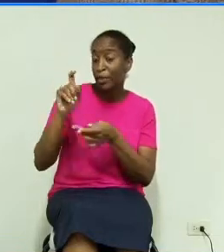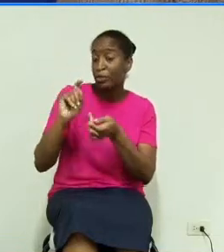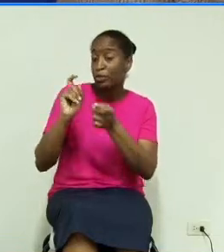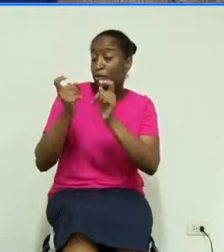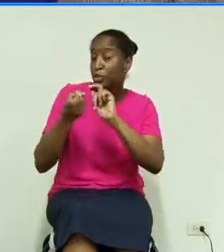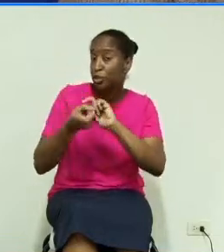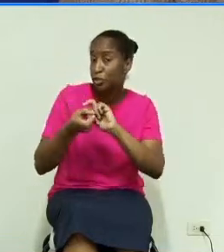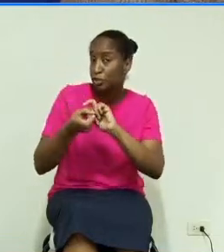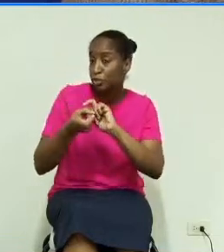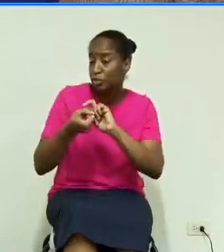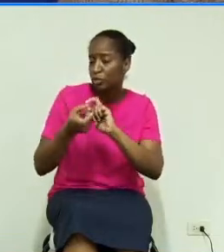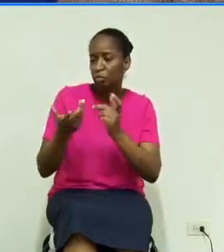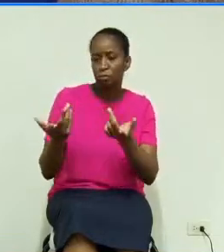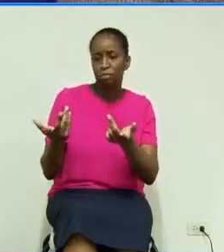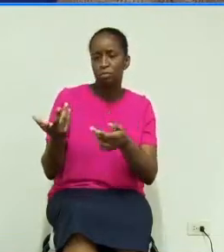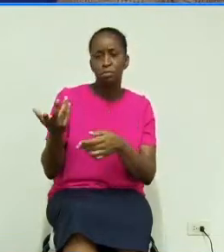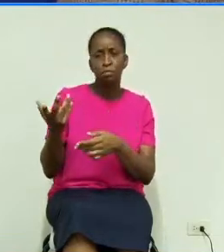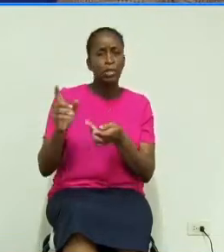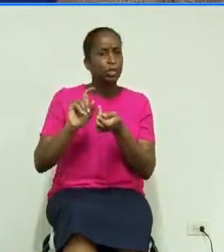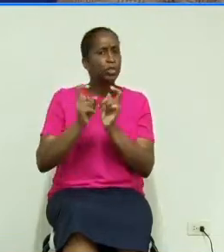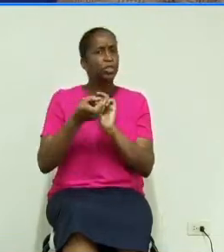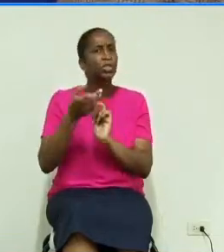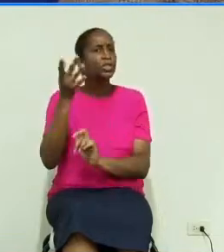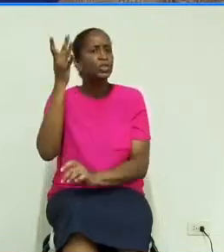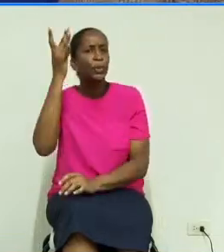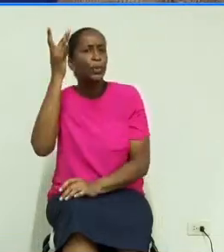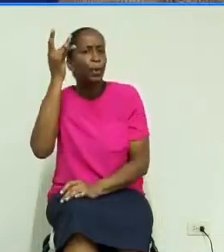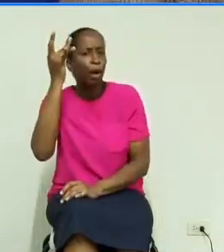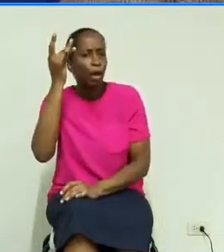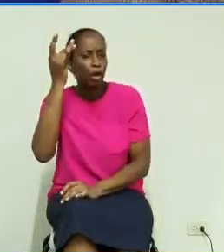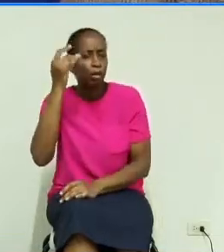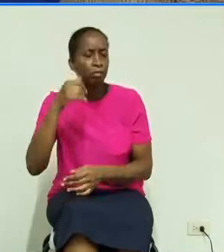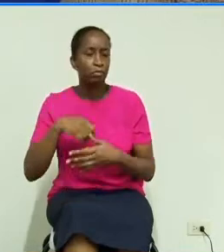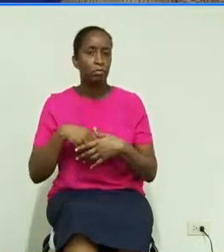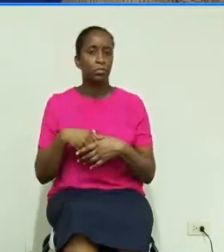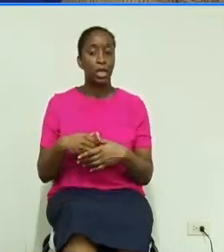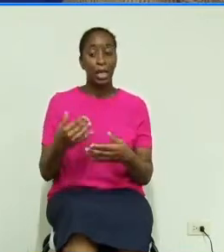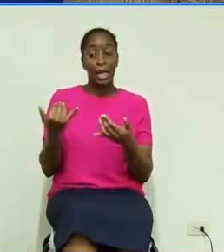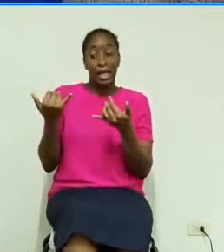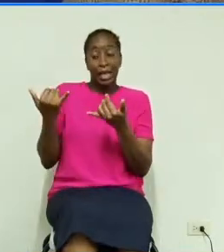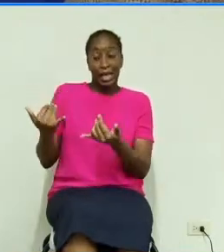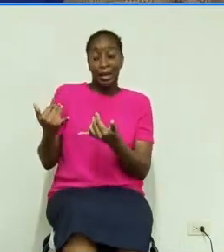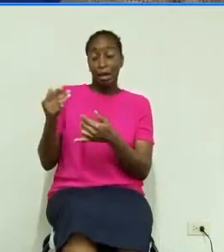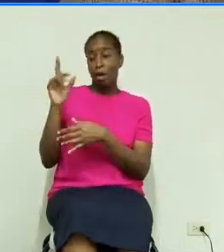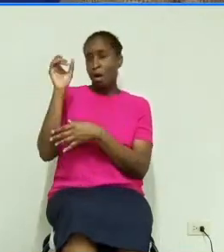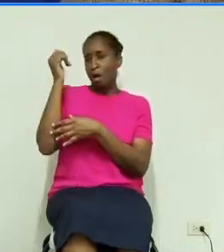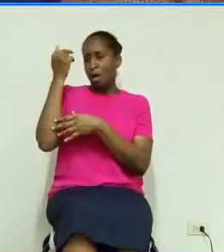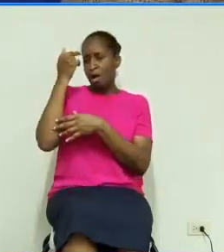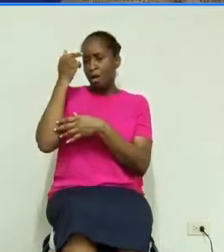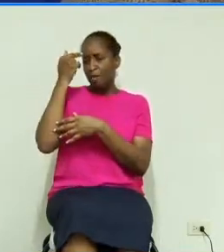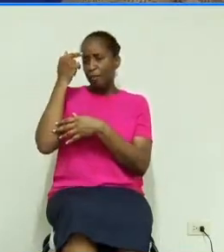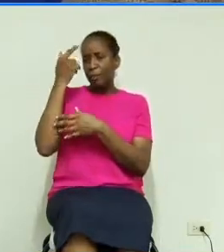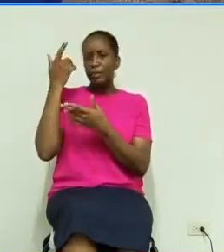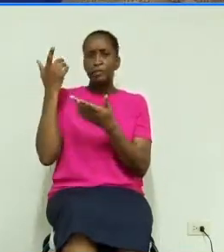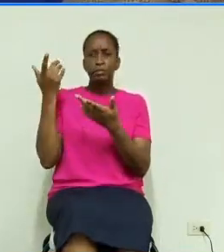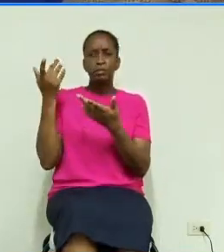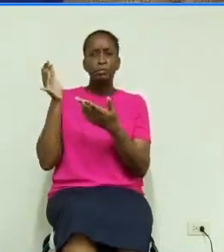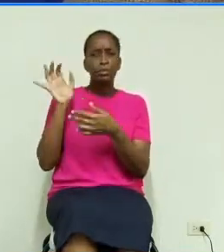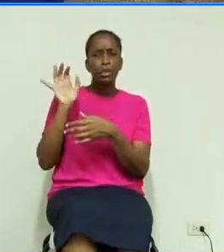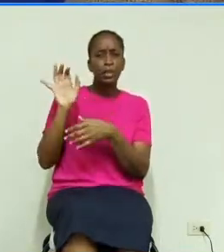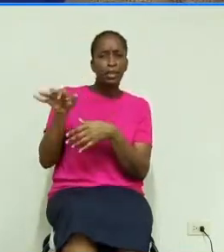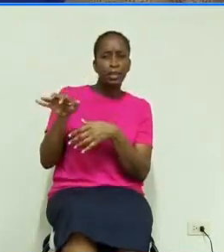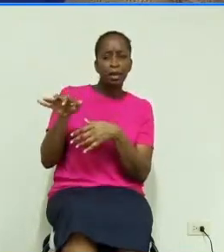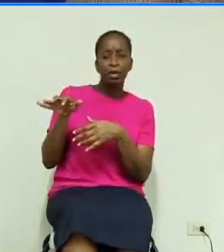the current arrangement and what improvements are necessary. Is there a need to provide